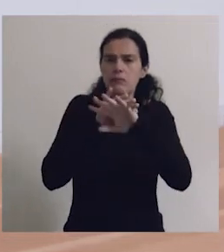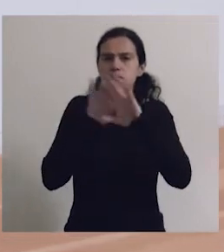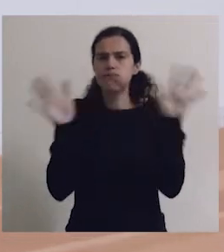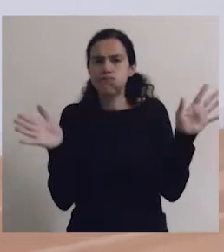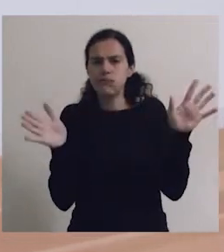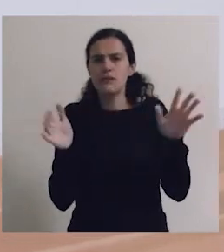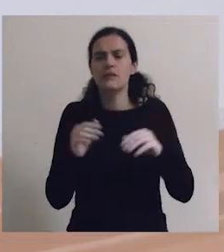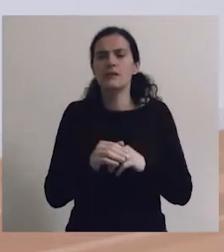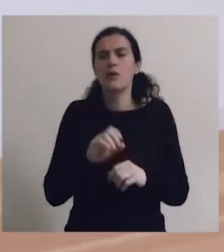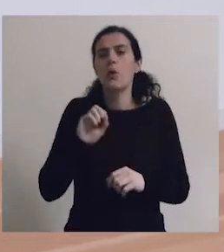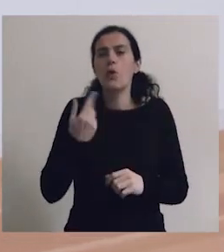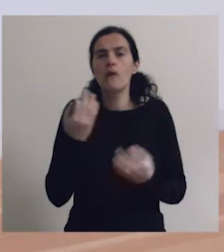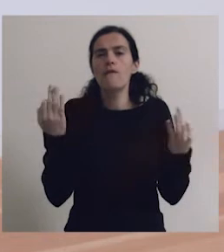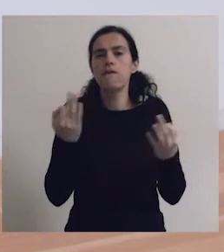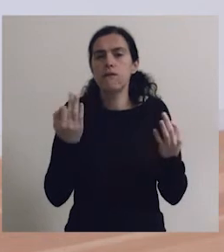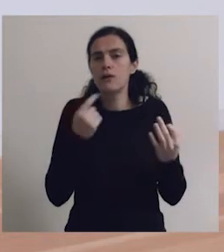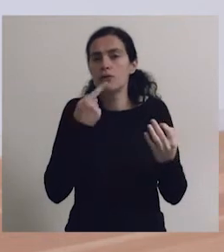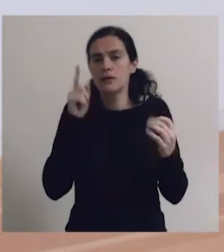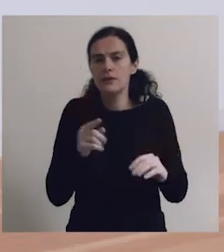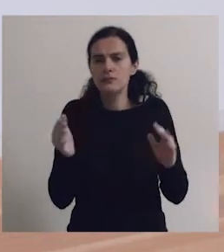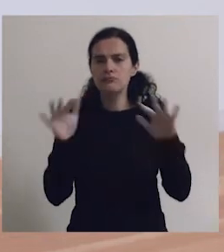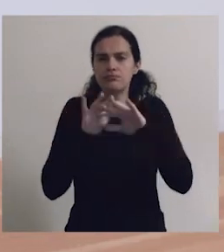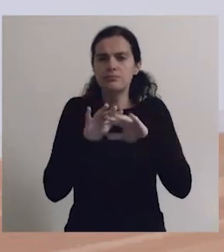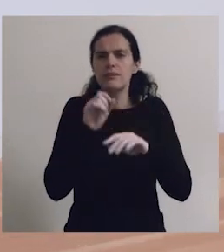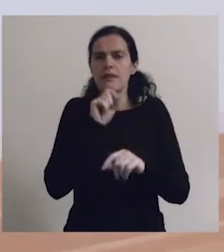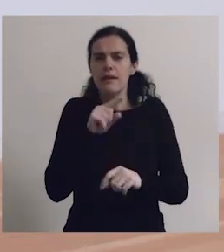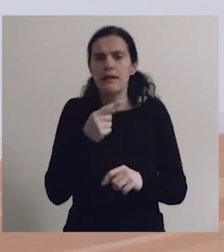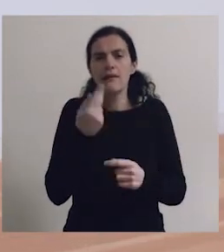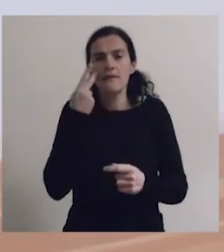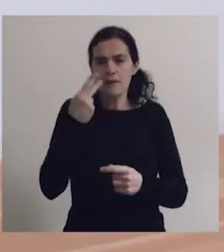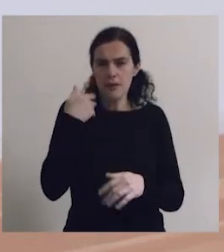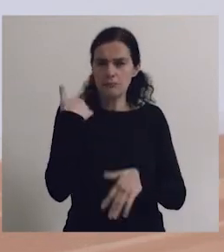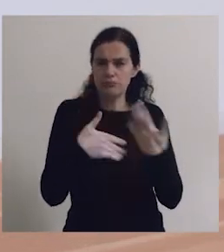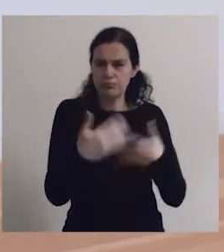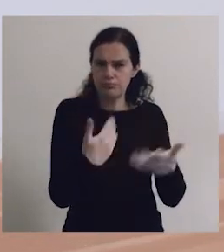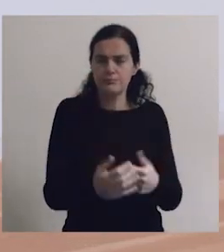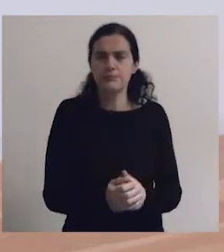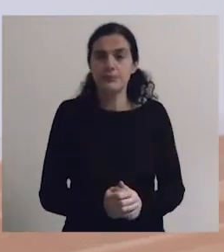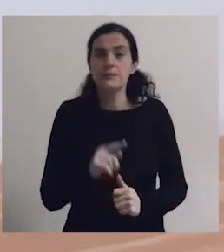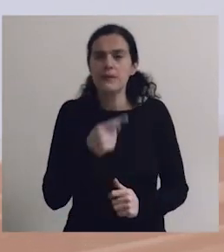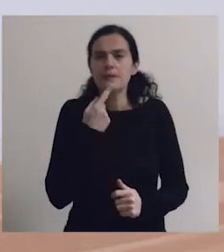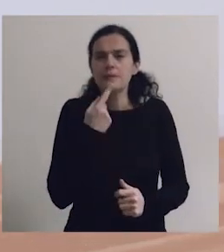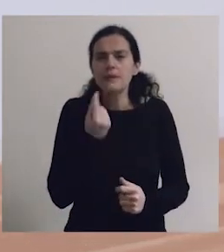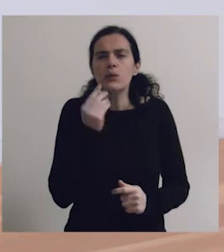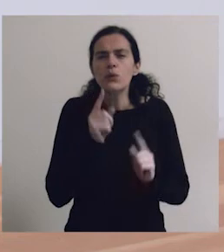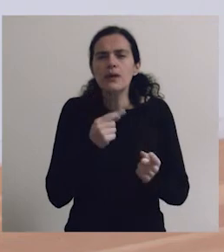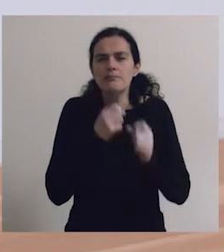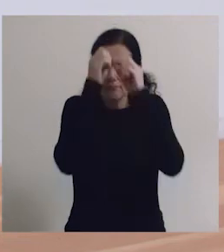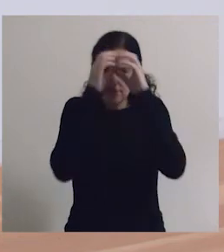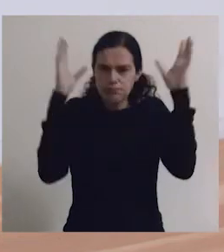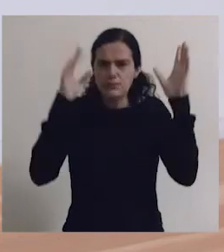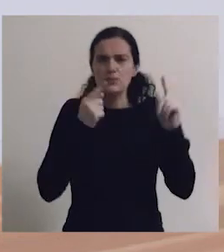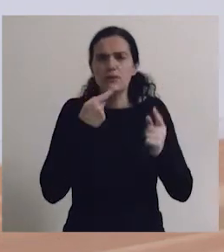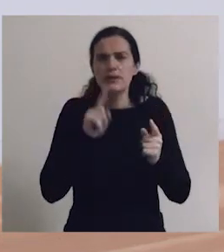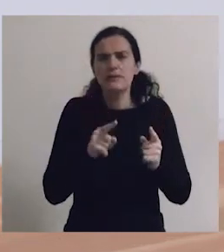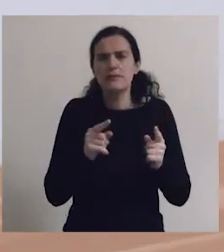covering, discovering, or actually recovering to bring it to life. And we will talk about this notion actually